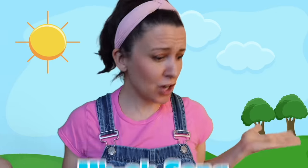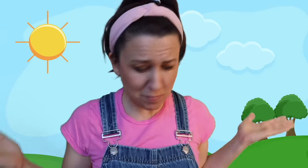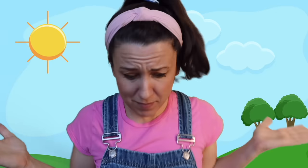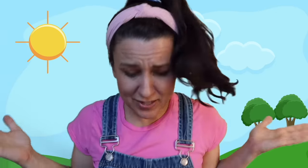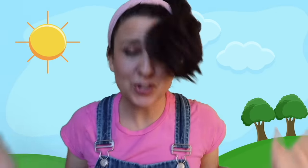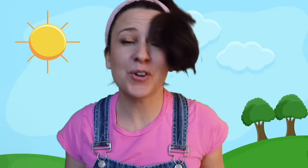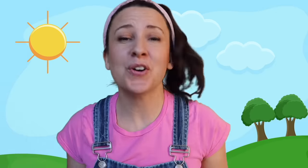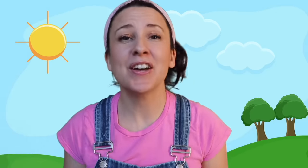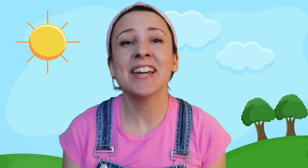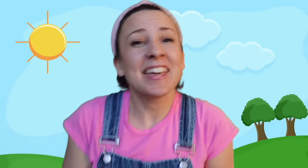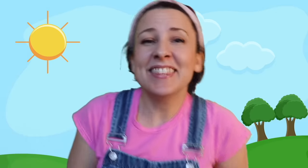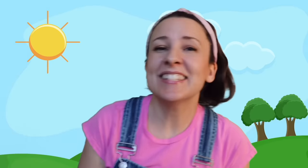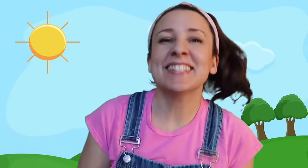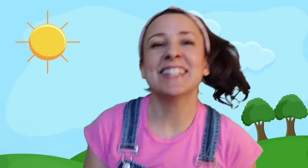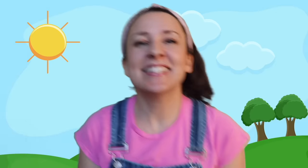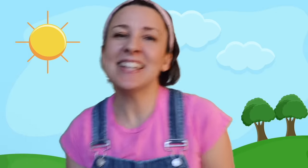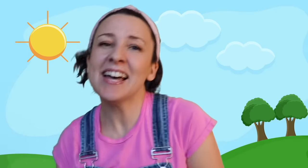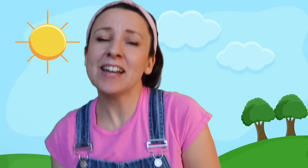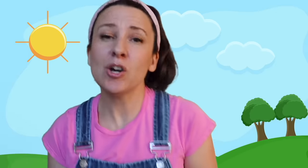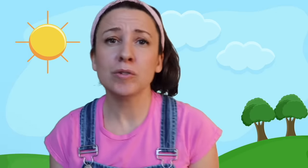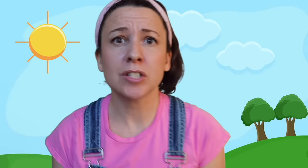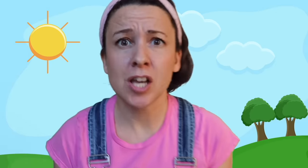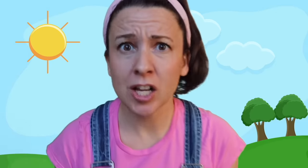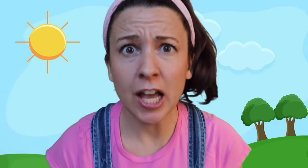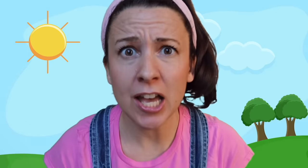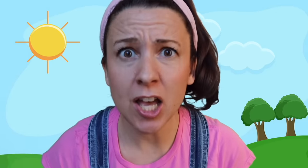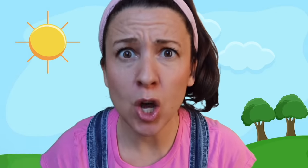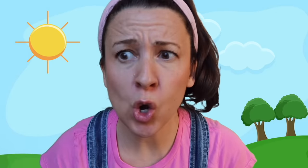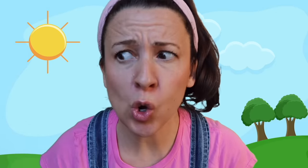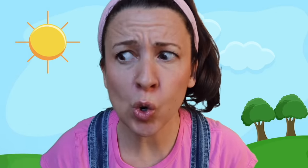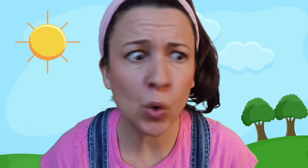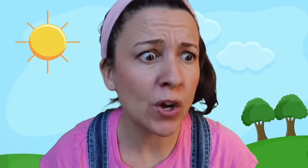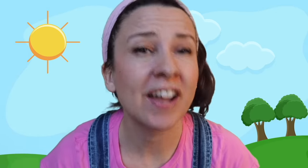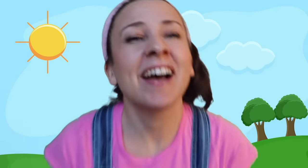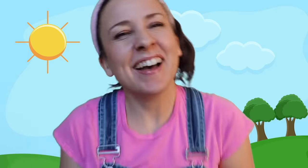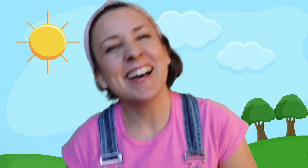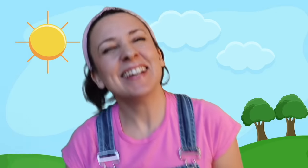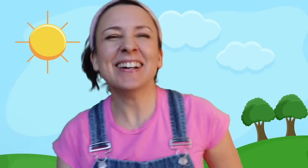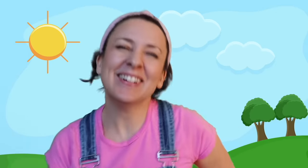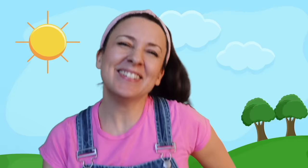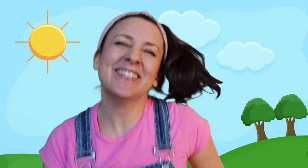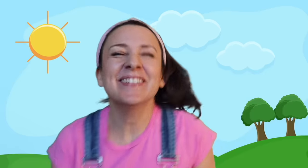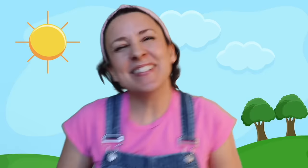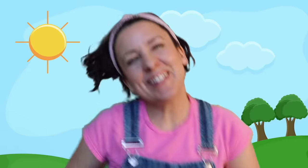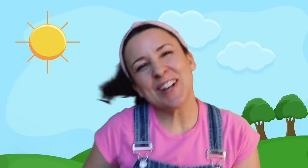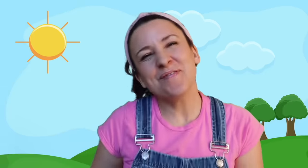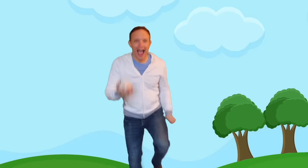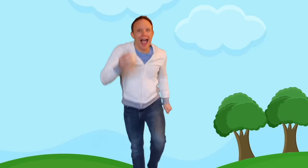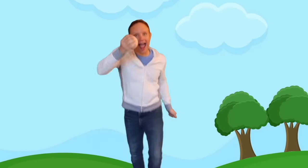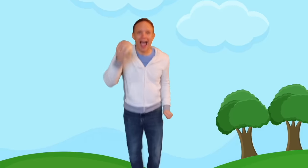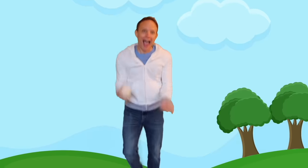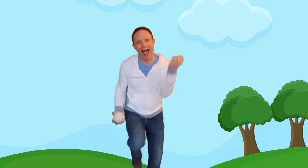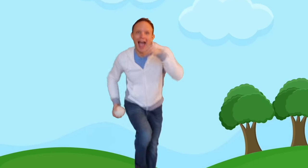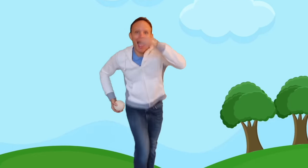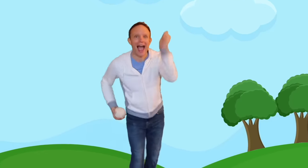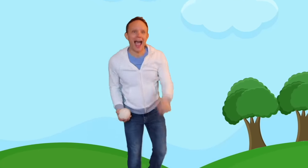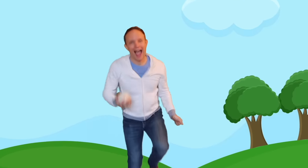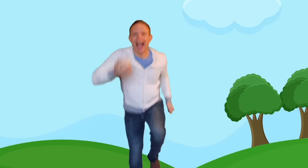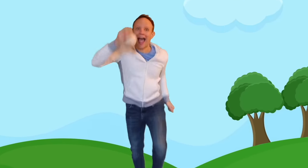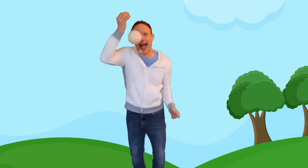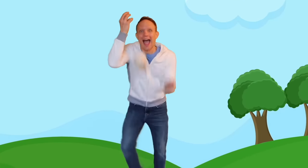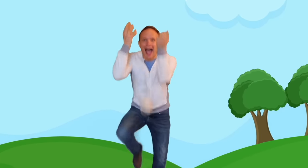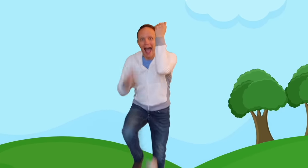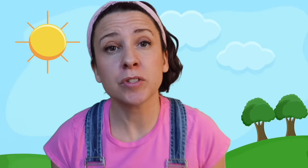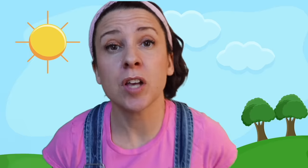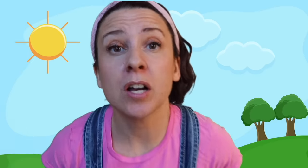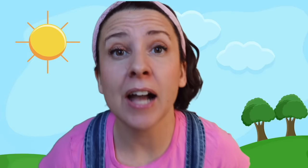Uh-oh, I dropped my toy. This is the uh-oh song. Uh-oh. Uh-oh, I dropped my toy. This is